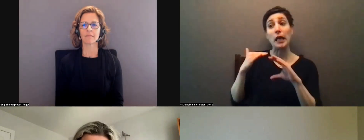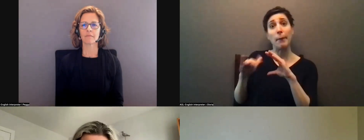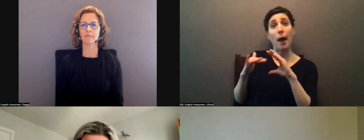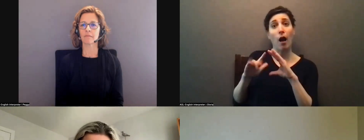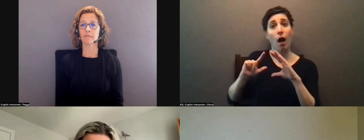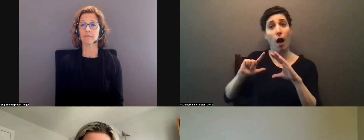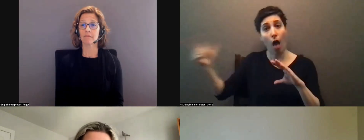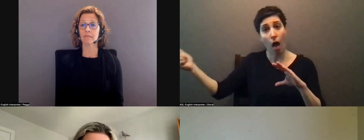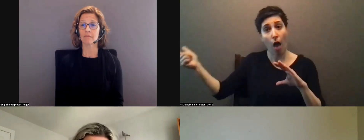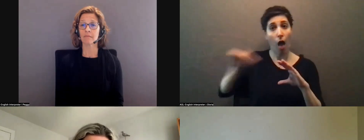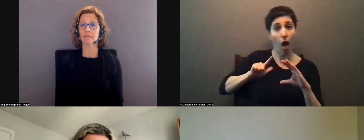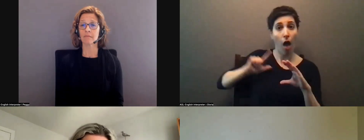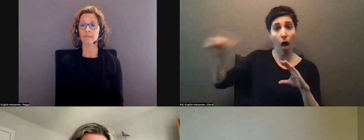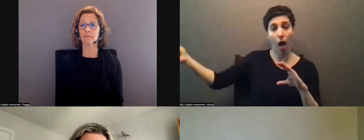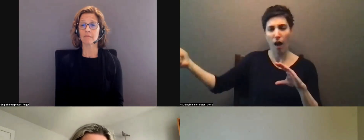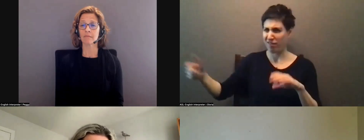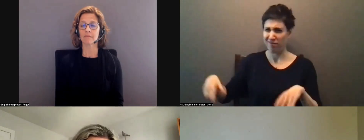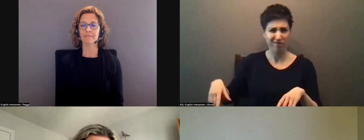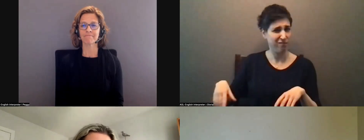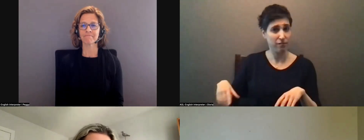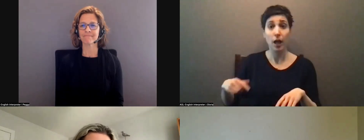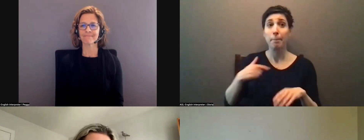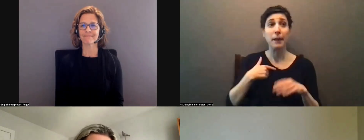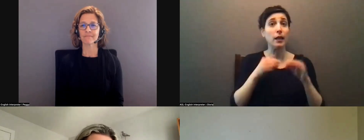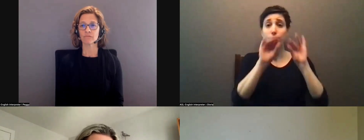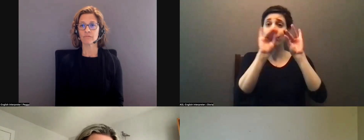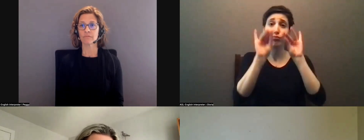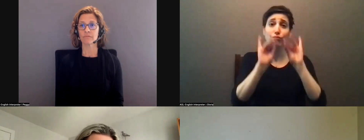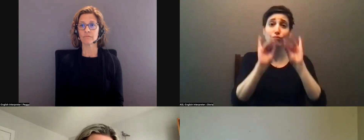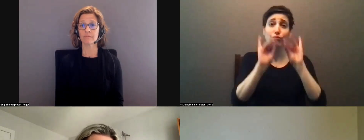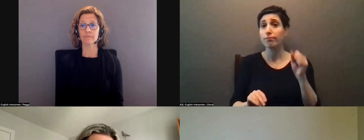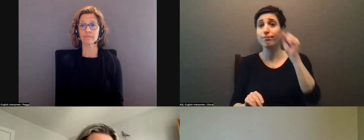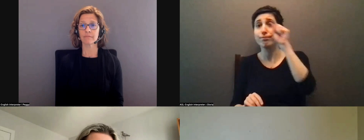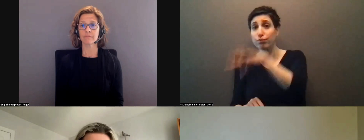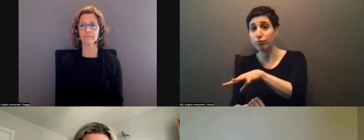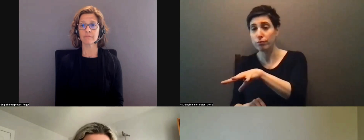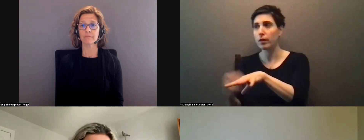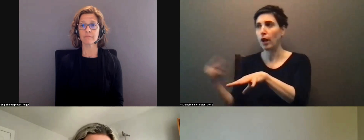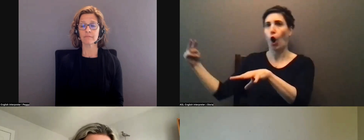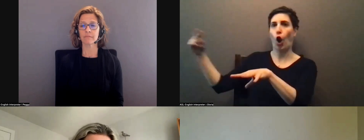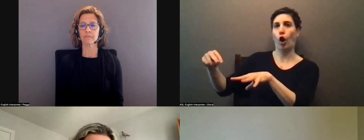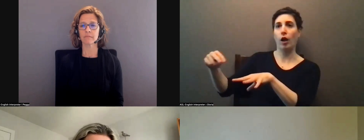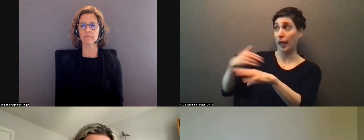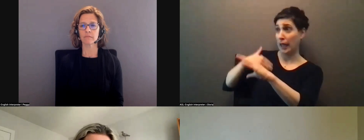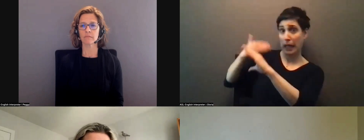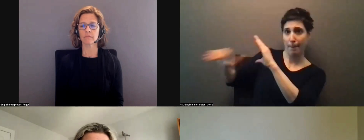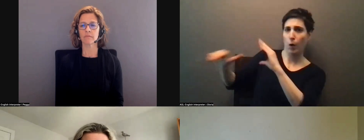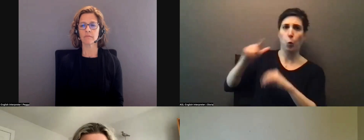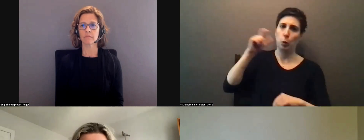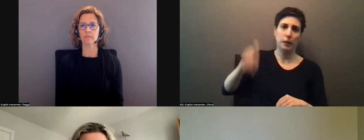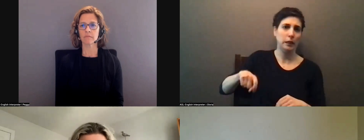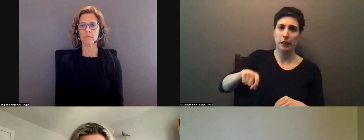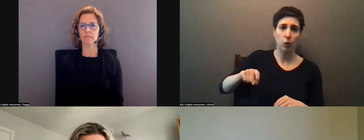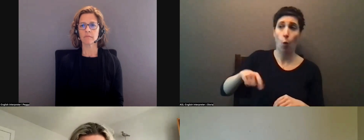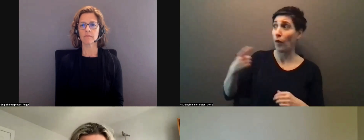and bug her about that. I can just go into the shared drive, see her folder for that organization and access the information. So it makes it a lot easier